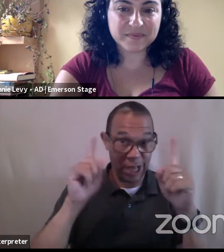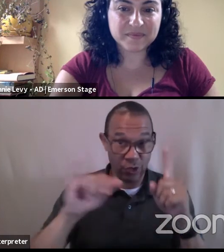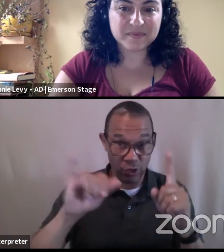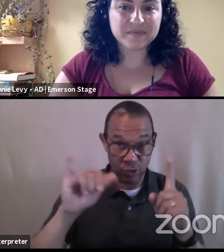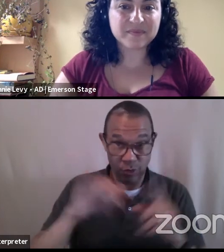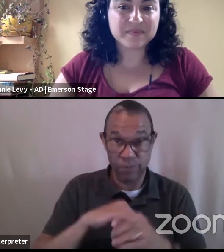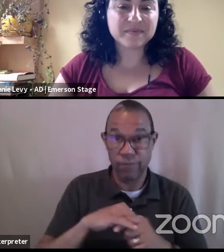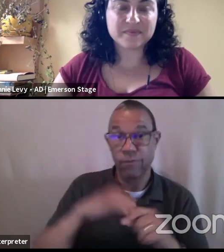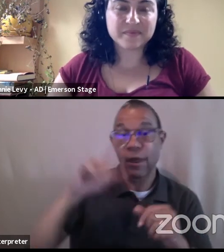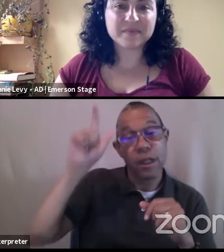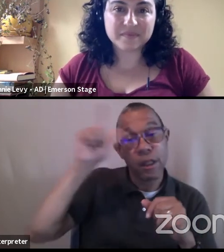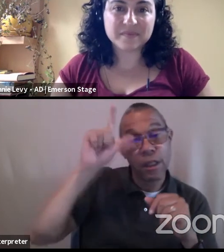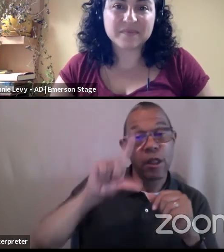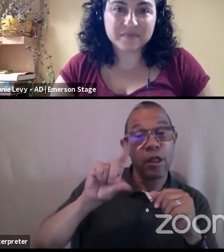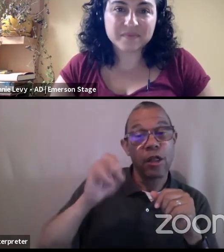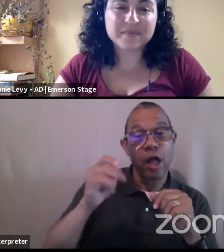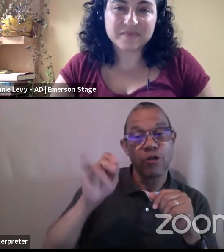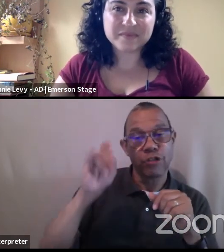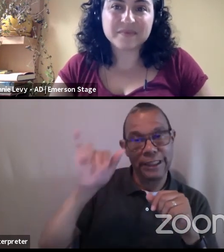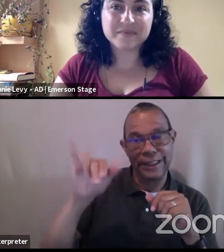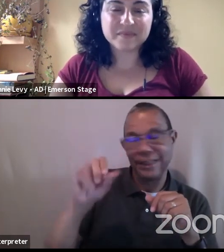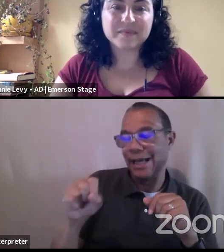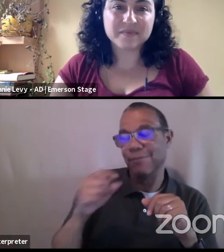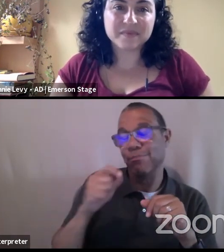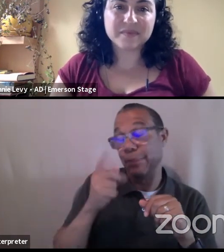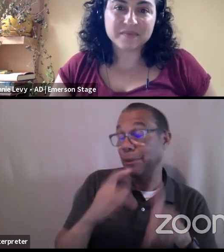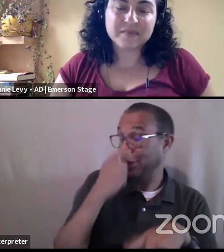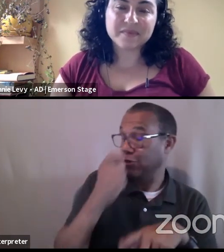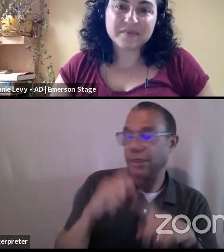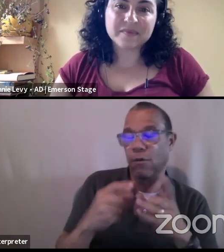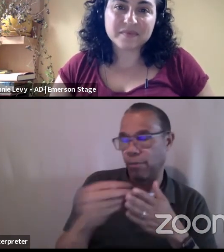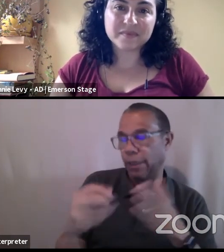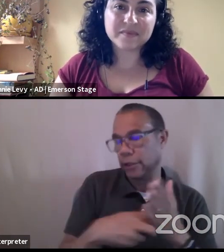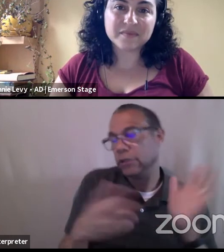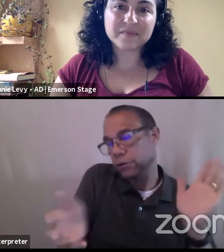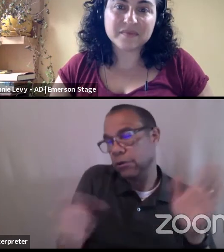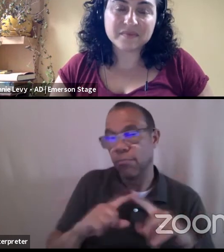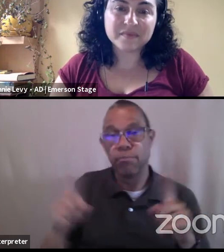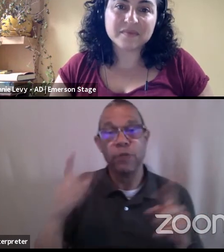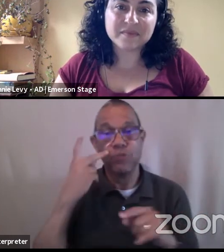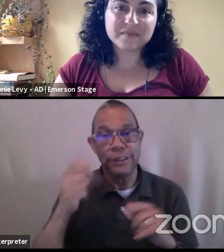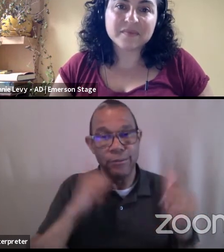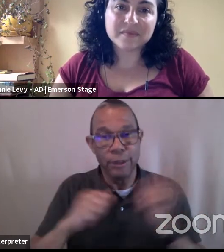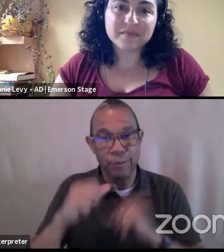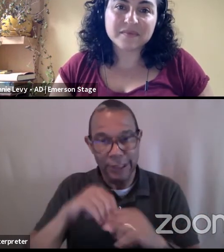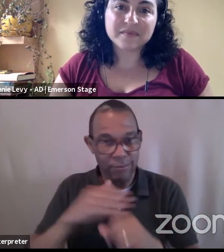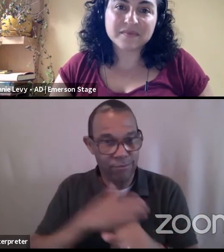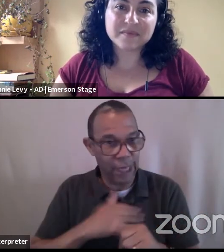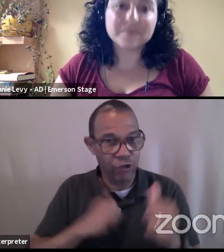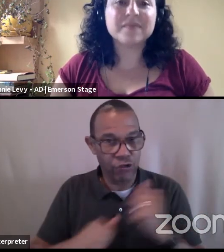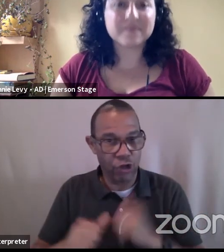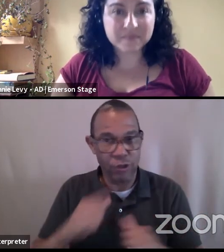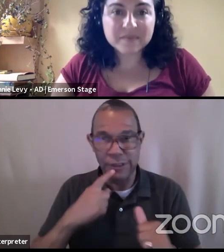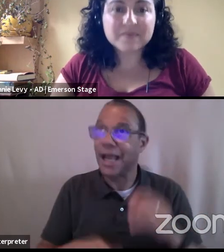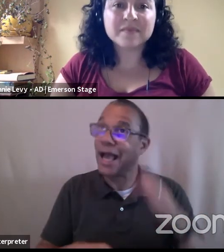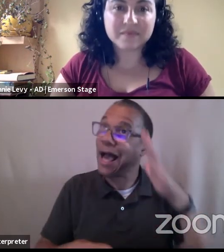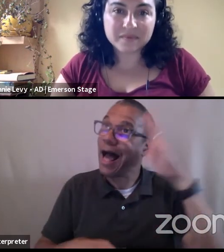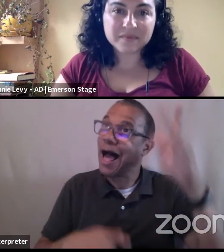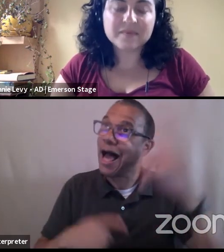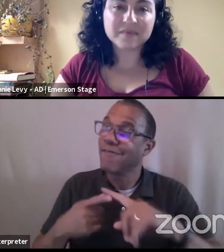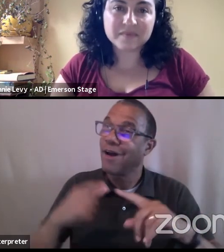they're gonna buy tickets but it was just to see people from all over the world in my show and saying hello from cairo and